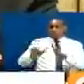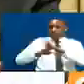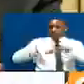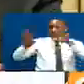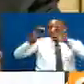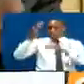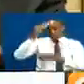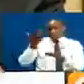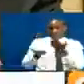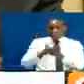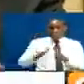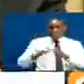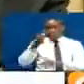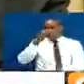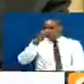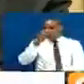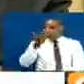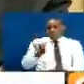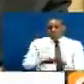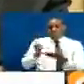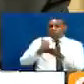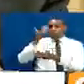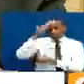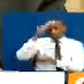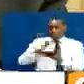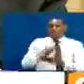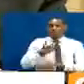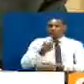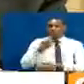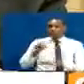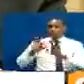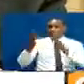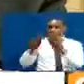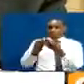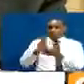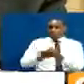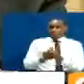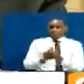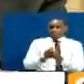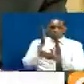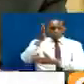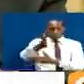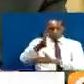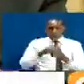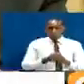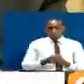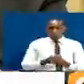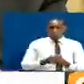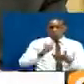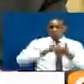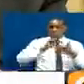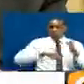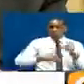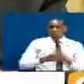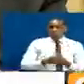deputy president knows, maybe the deputy president's office knows. I want to tell the family, straight to their eyes,